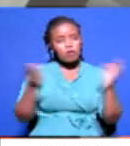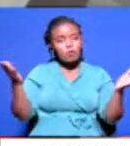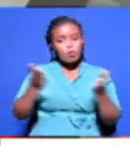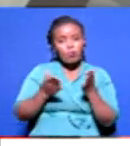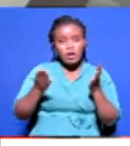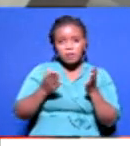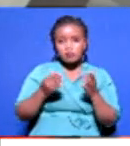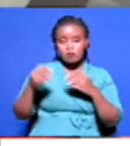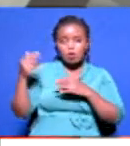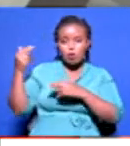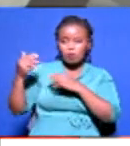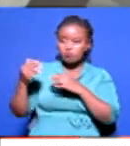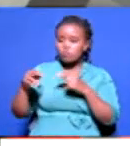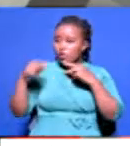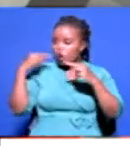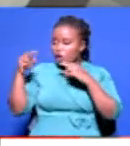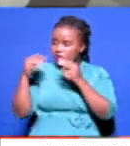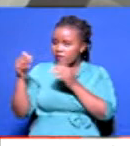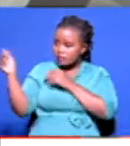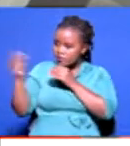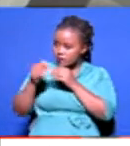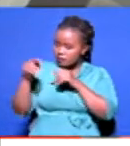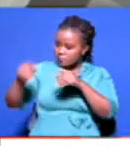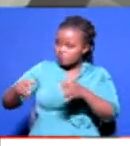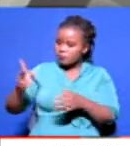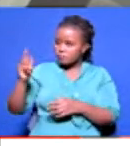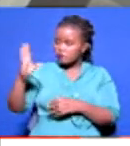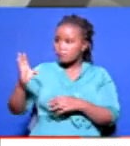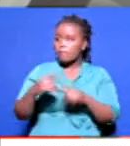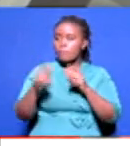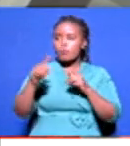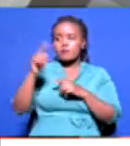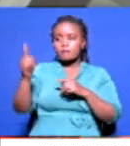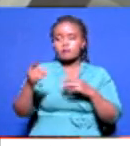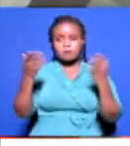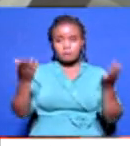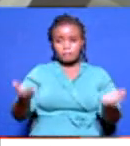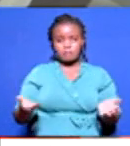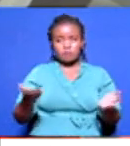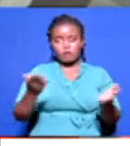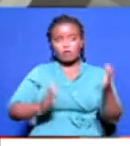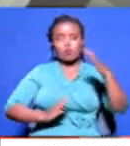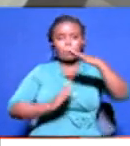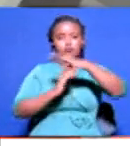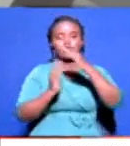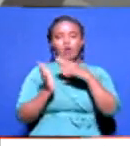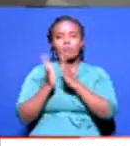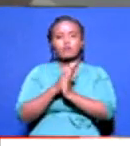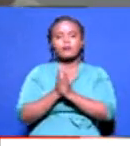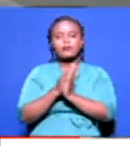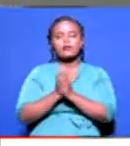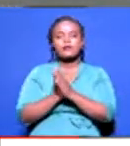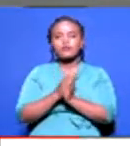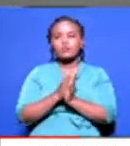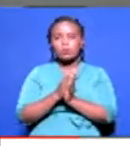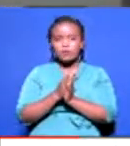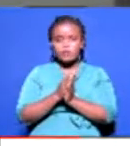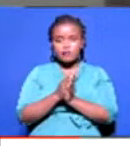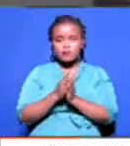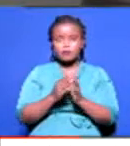that's right across Broadcasting House. But let's take a look first at our headline stories tonight.